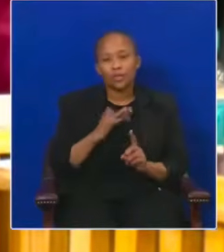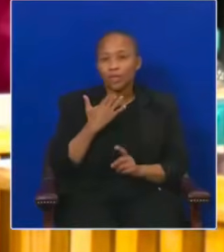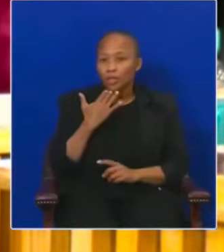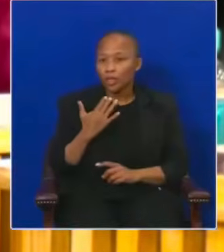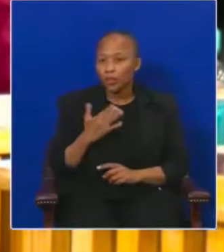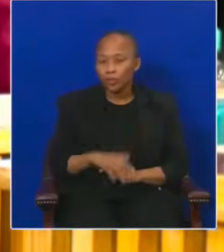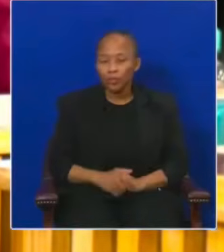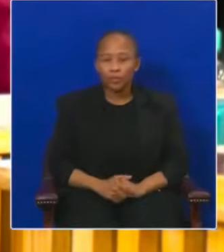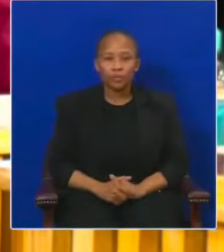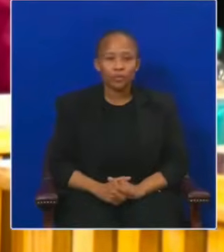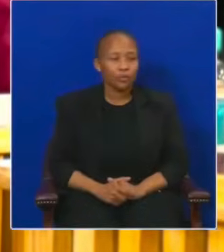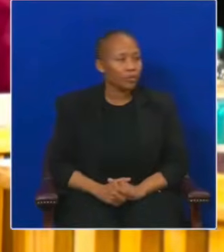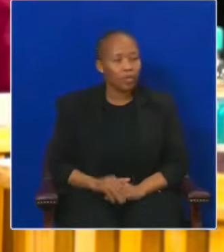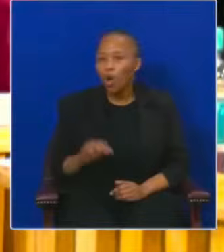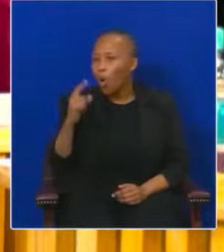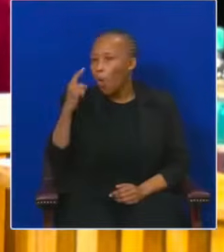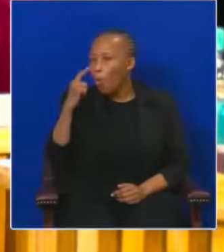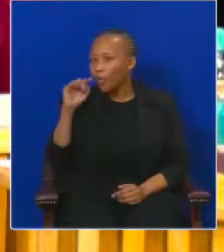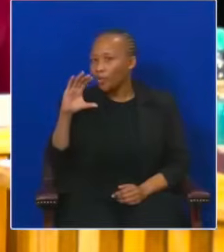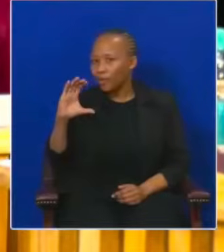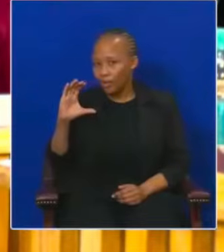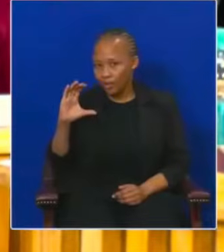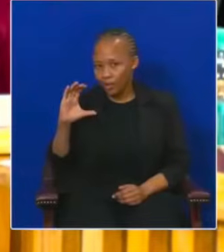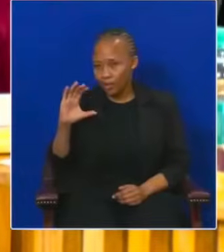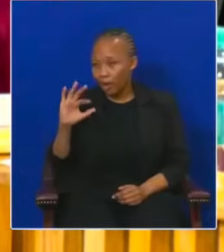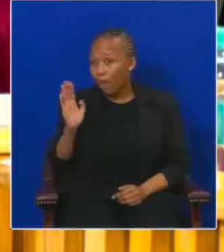Witness C, are you there?